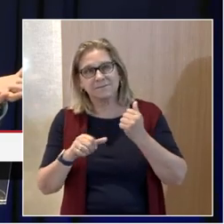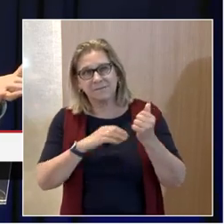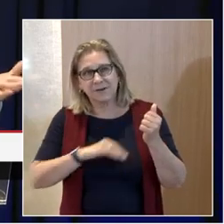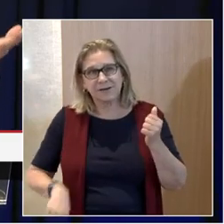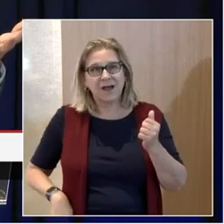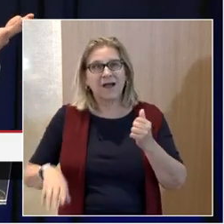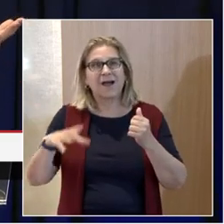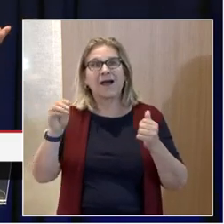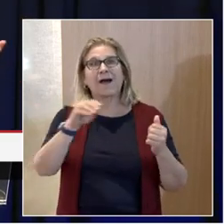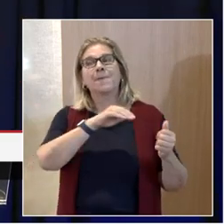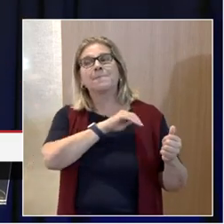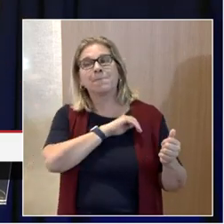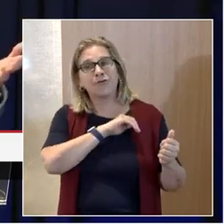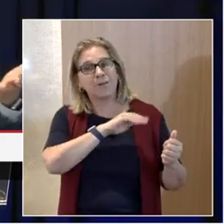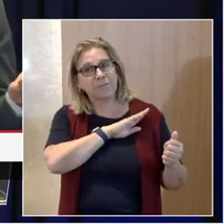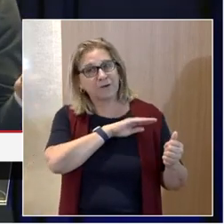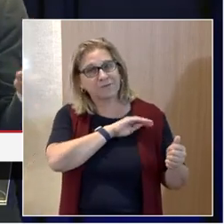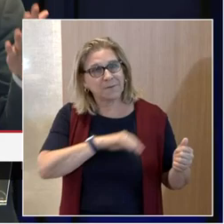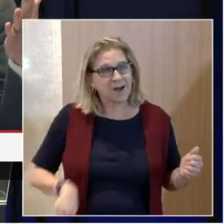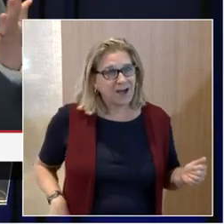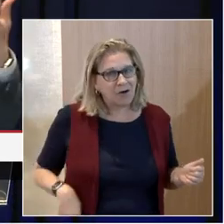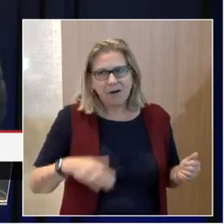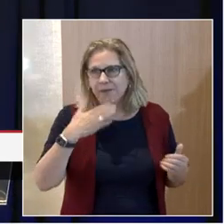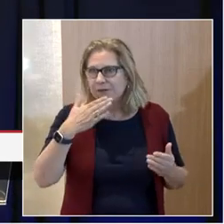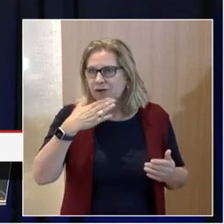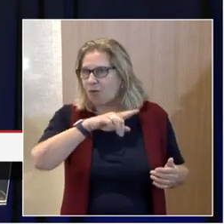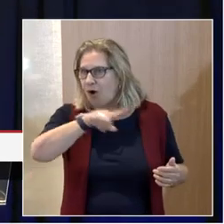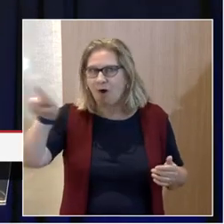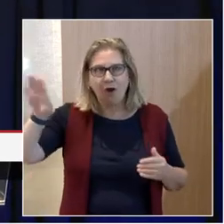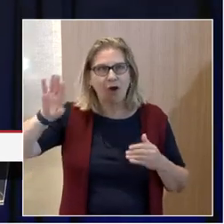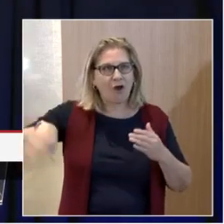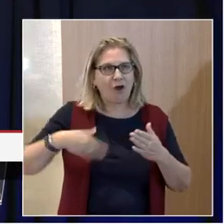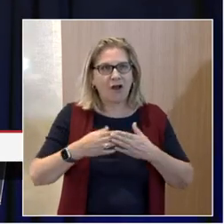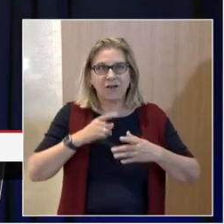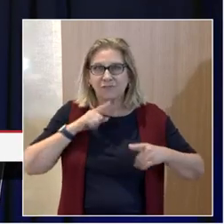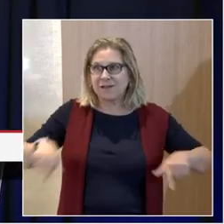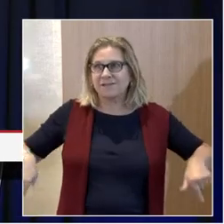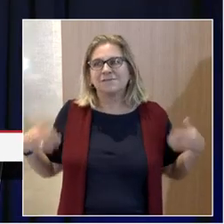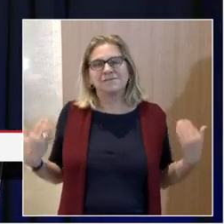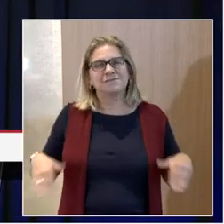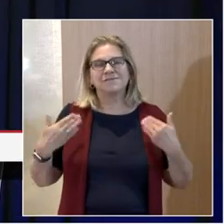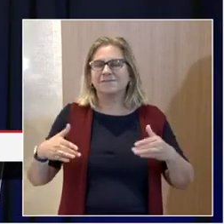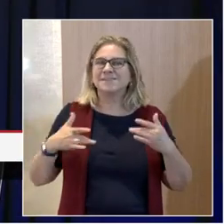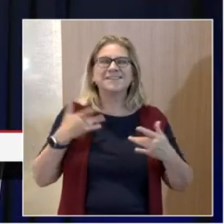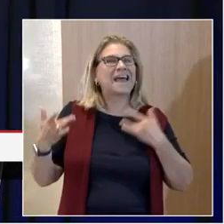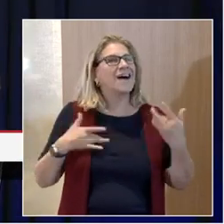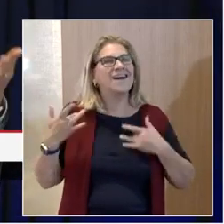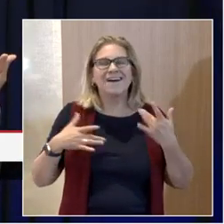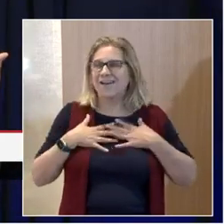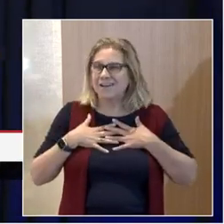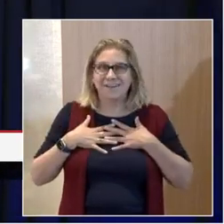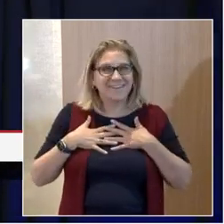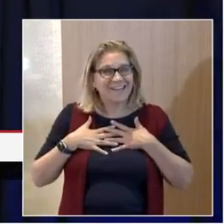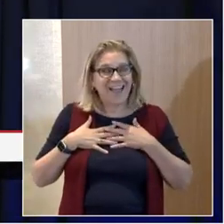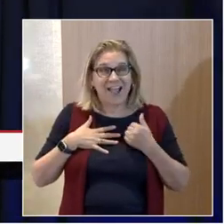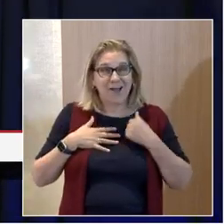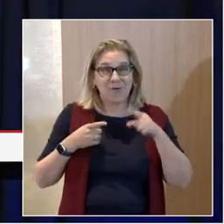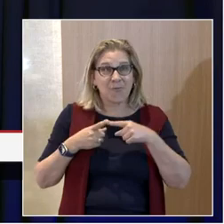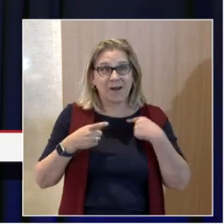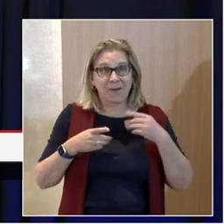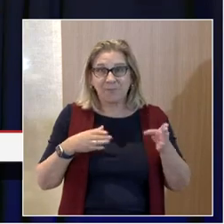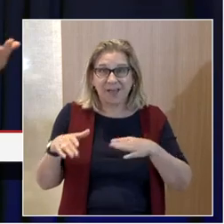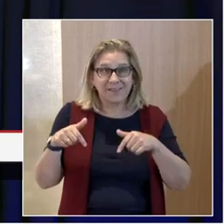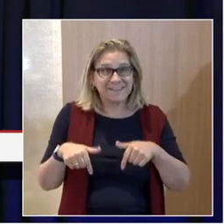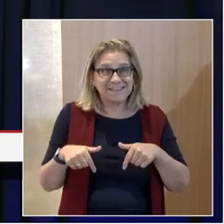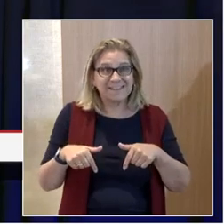you all. This is so exciting. I think when we were planning this, this whole effort, we